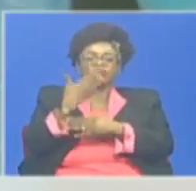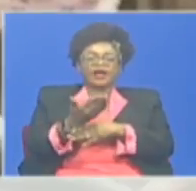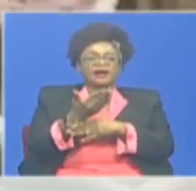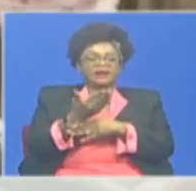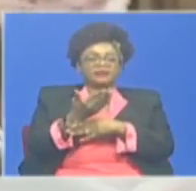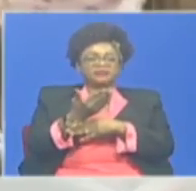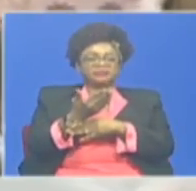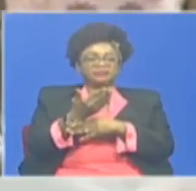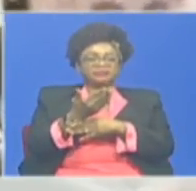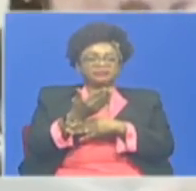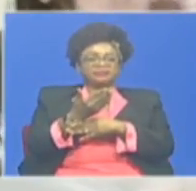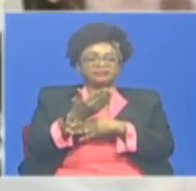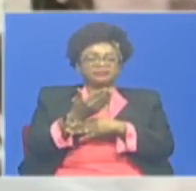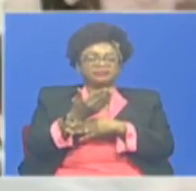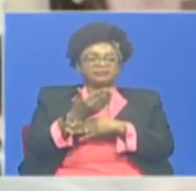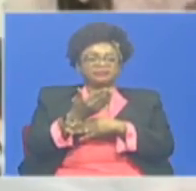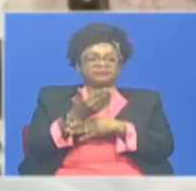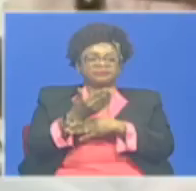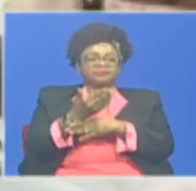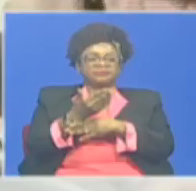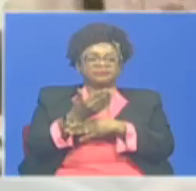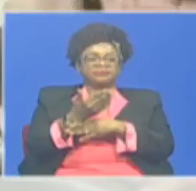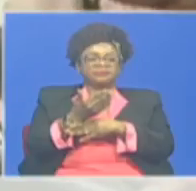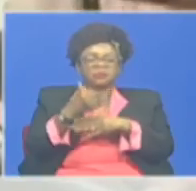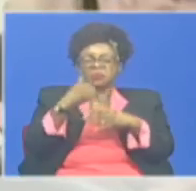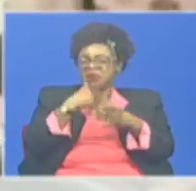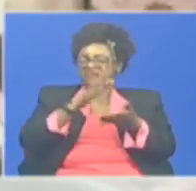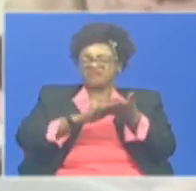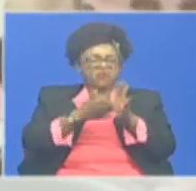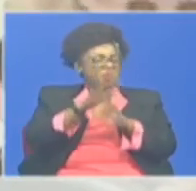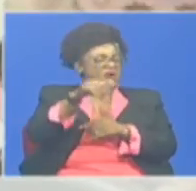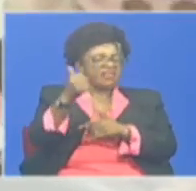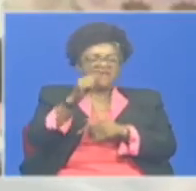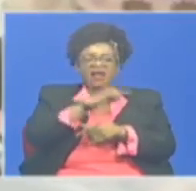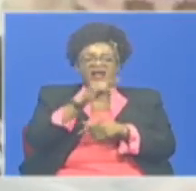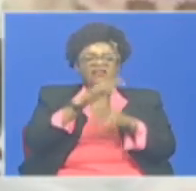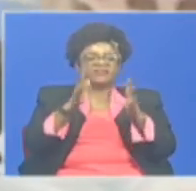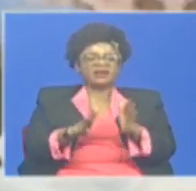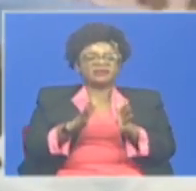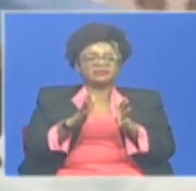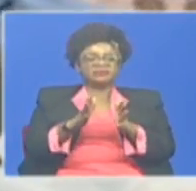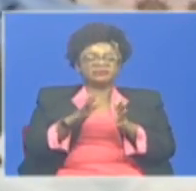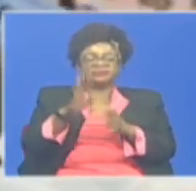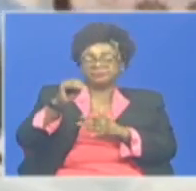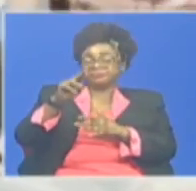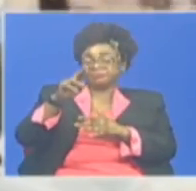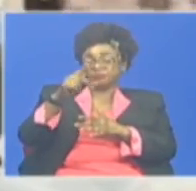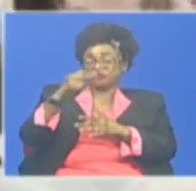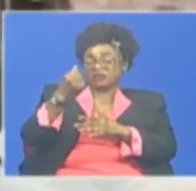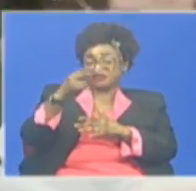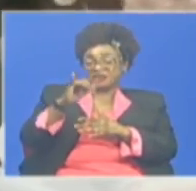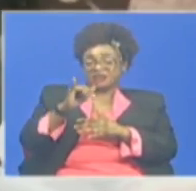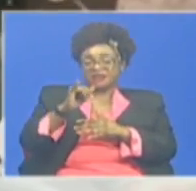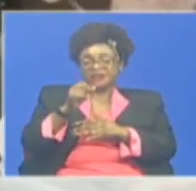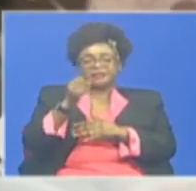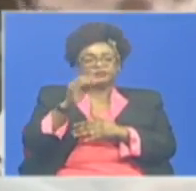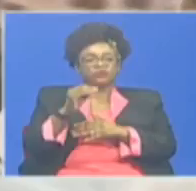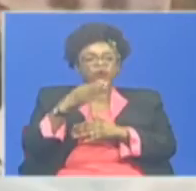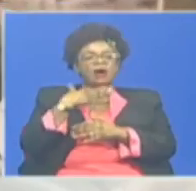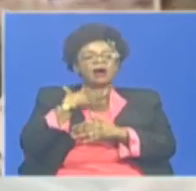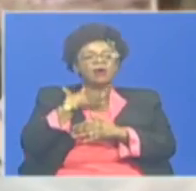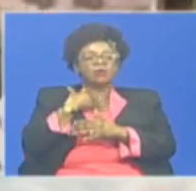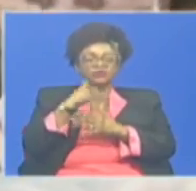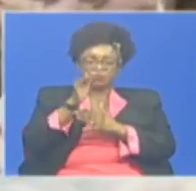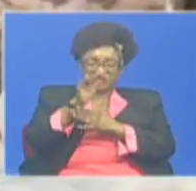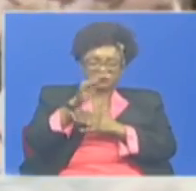generosity. Currently, there is no other governor in Nyeri. The name is Mutahi Kahiga. And therefore, I want to ask the